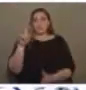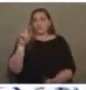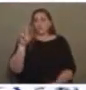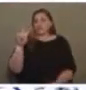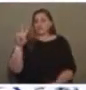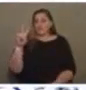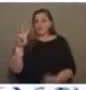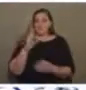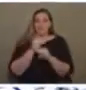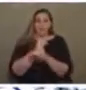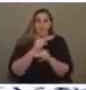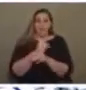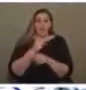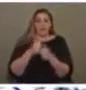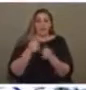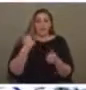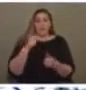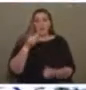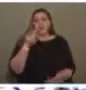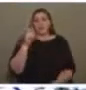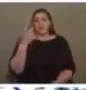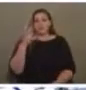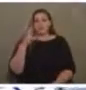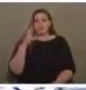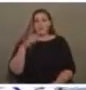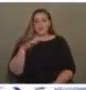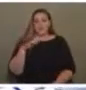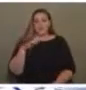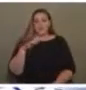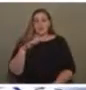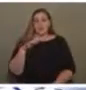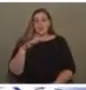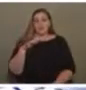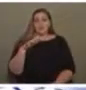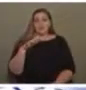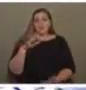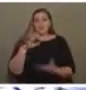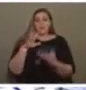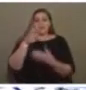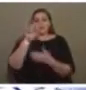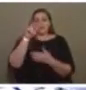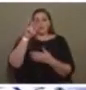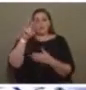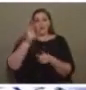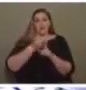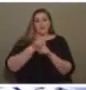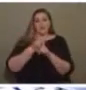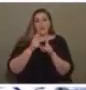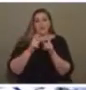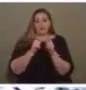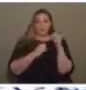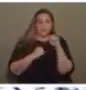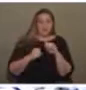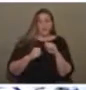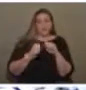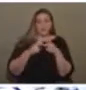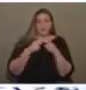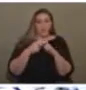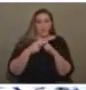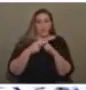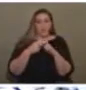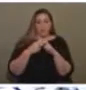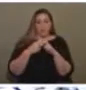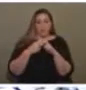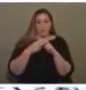On math, it ranked 117th. So I think you have a significant problem that even if the quantity of